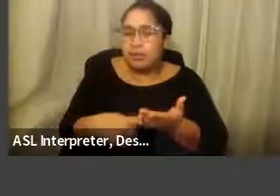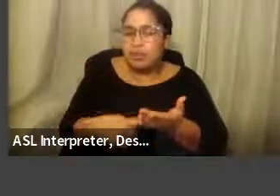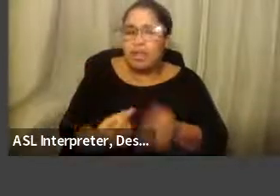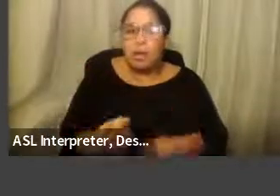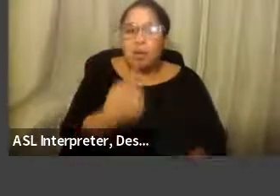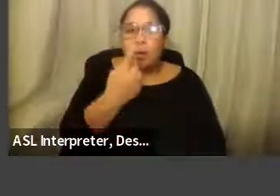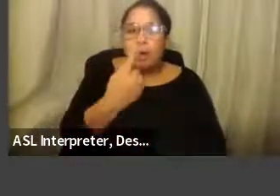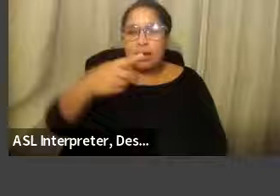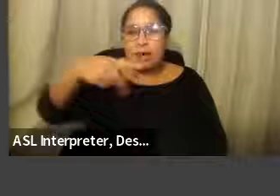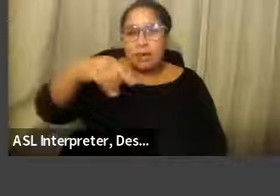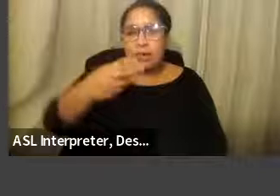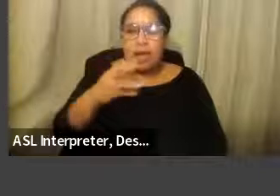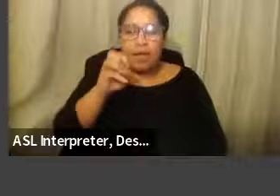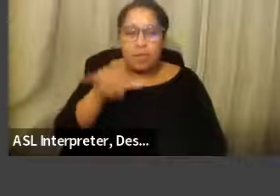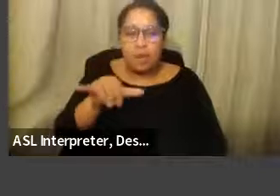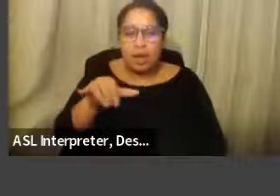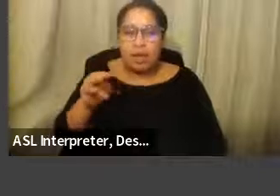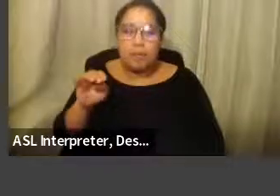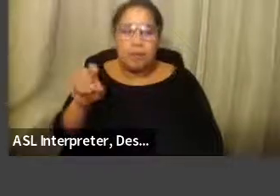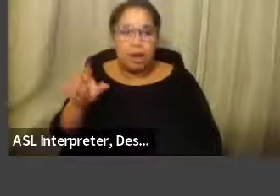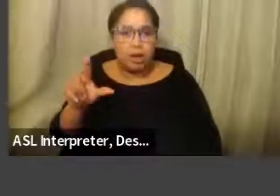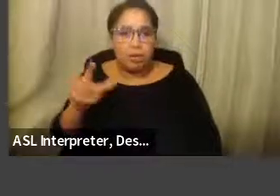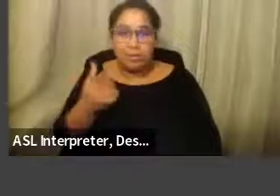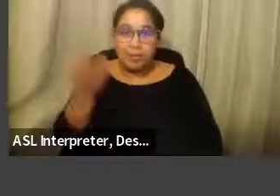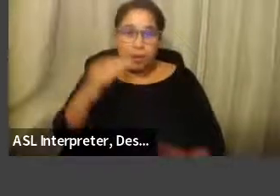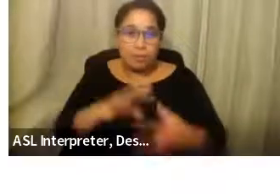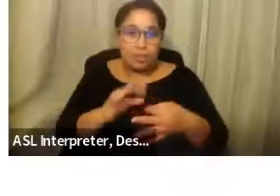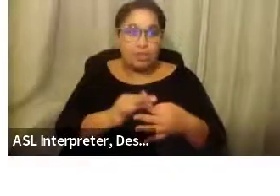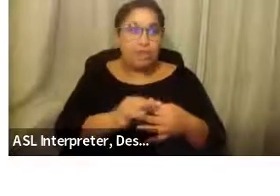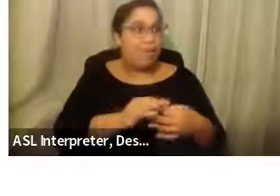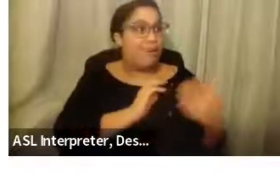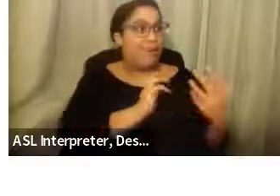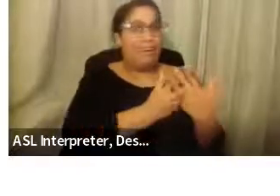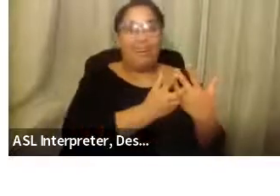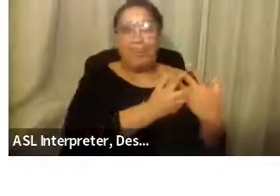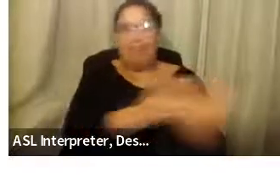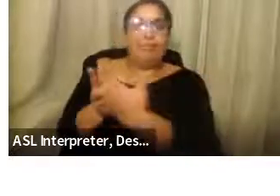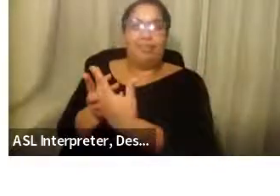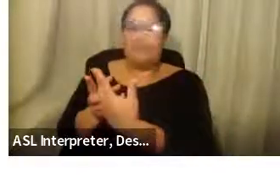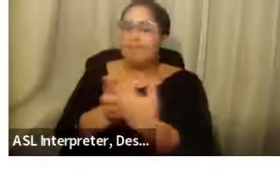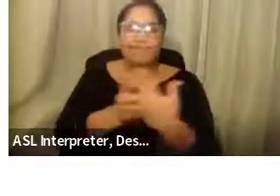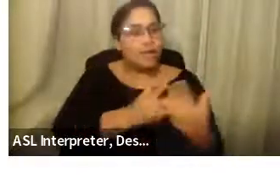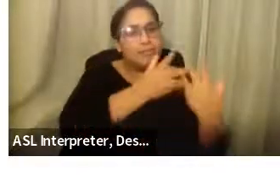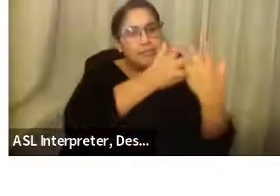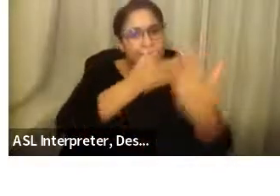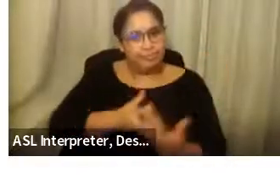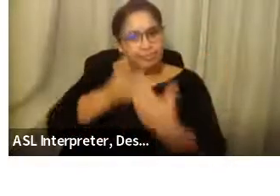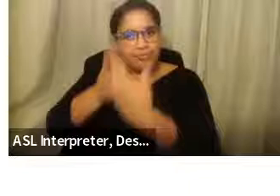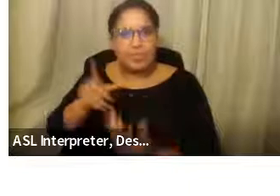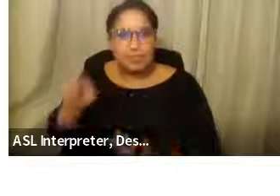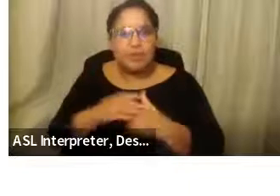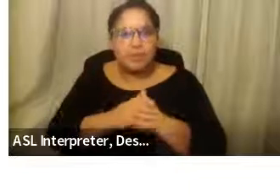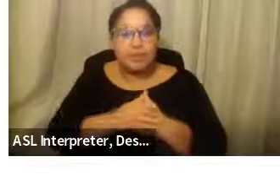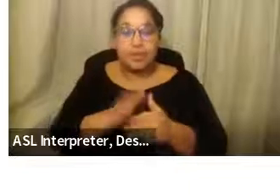said, one size does not fit all. Next slide, please. I will ask our ASL interpreters to